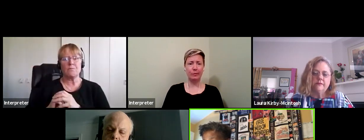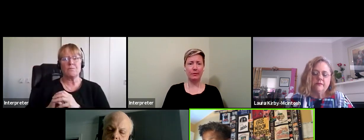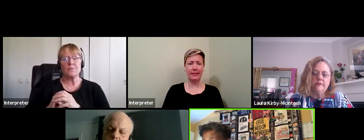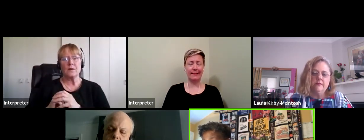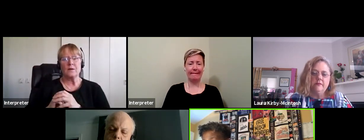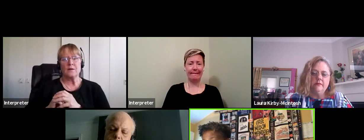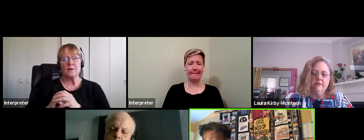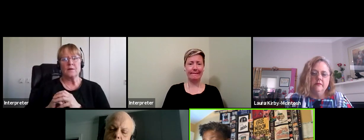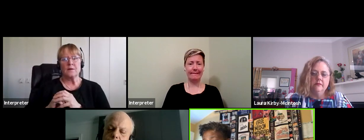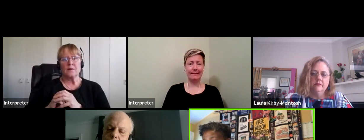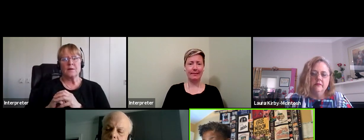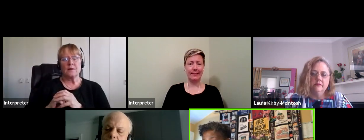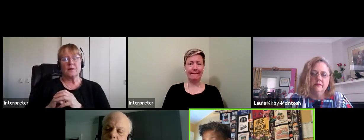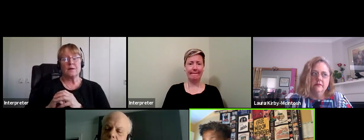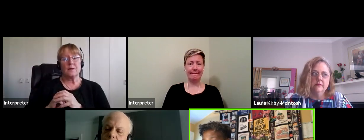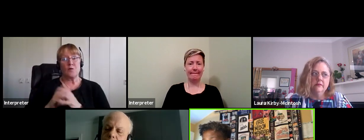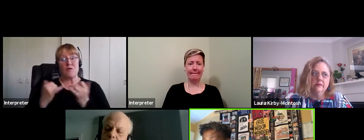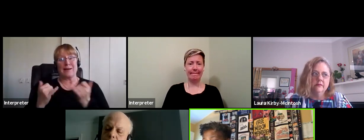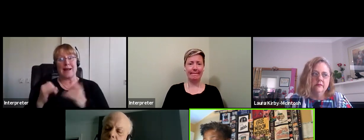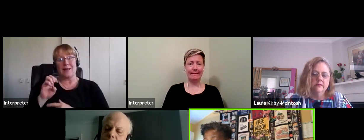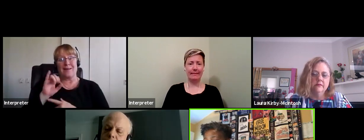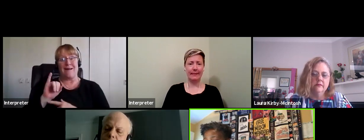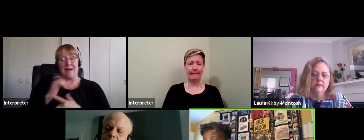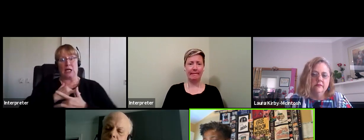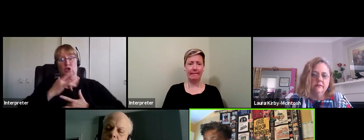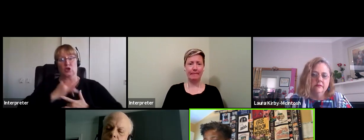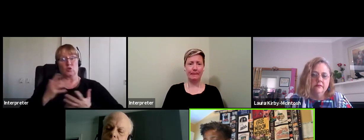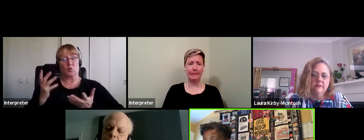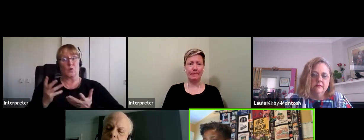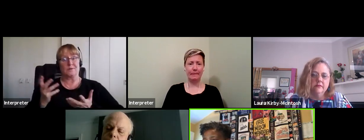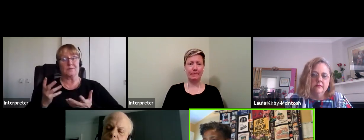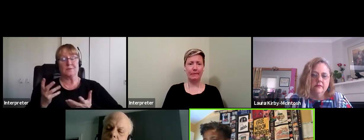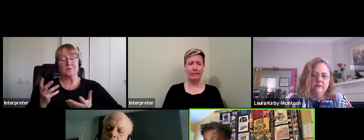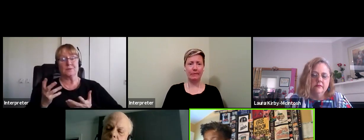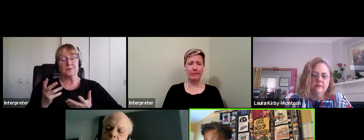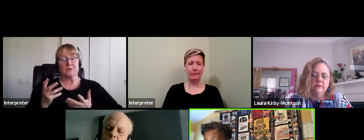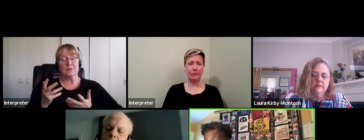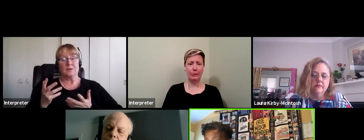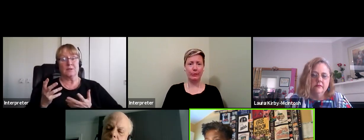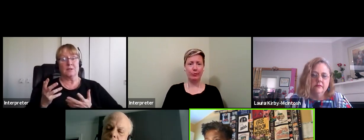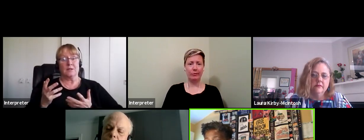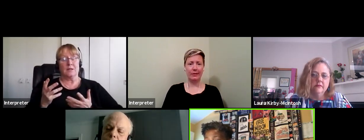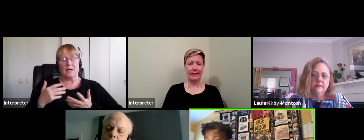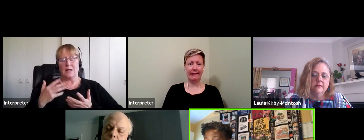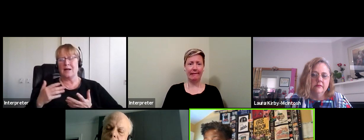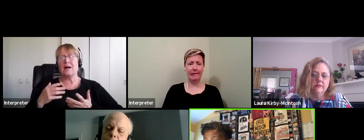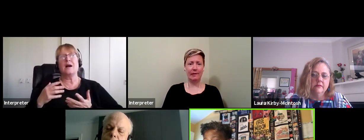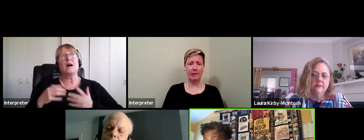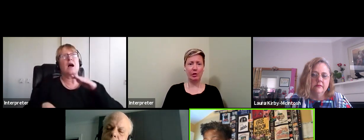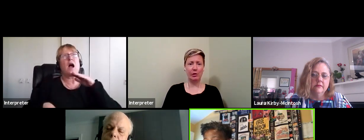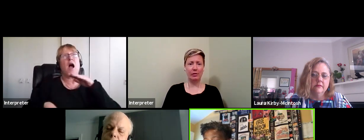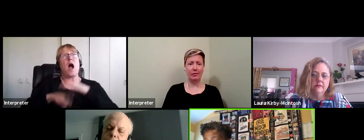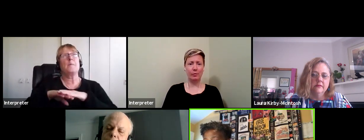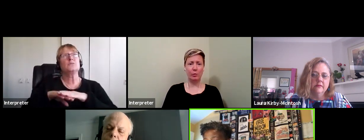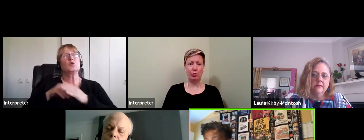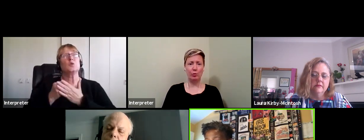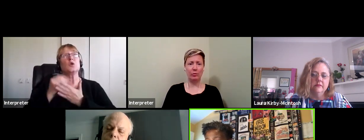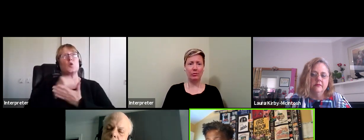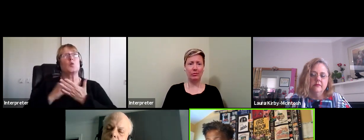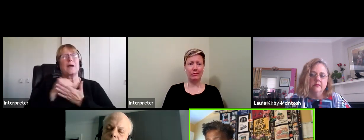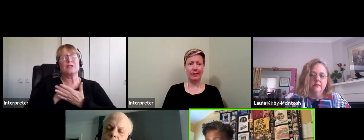The concern with EI, of course, is that it covers you up to 55% of wages,